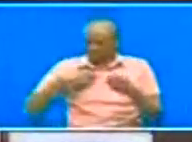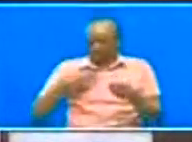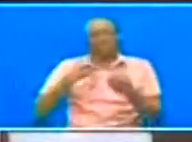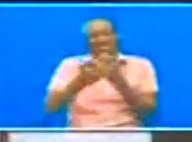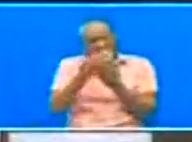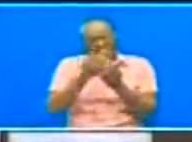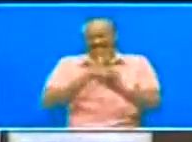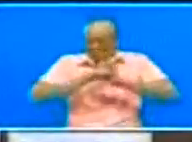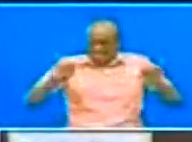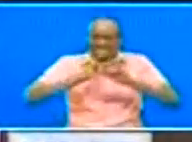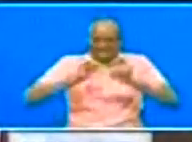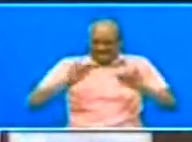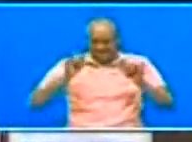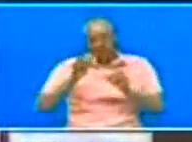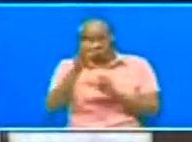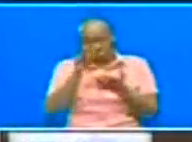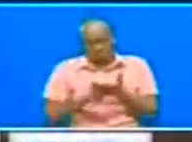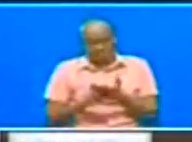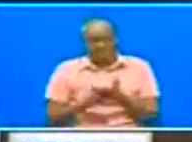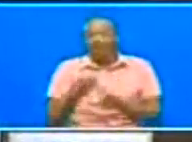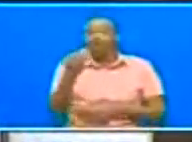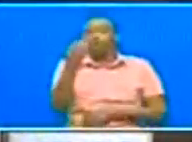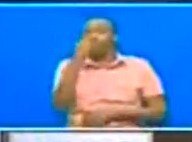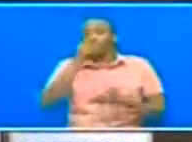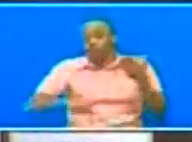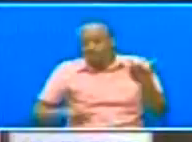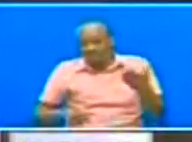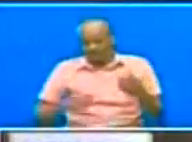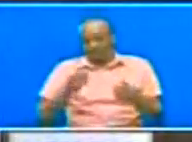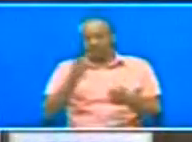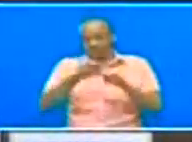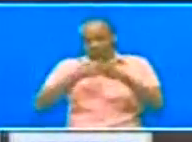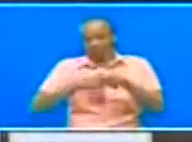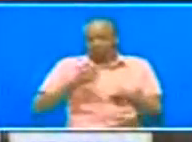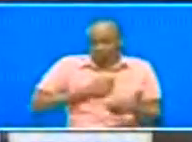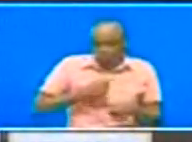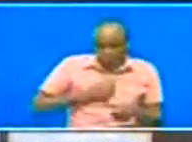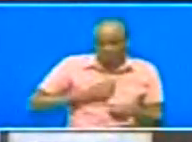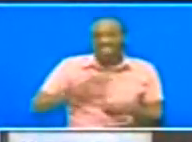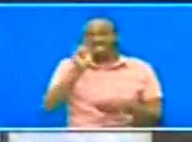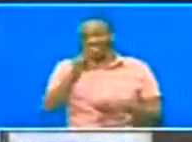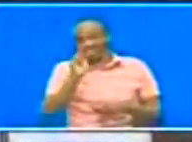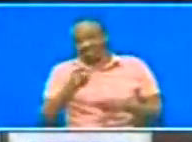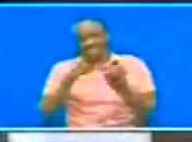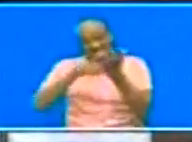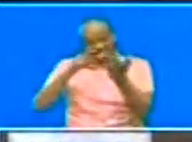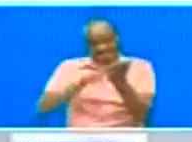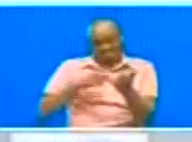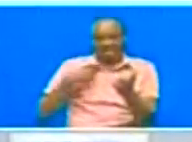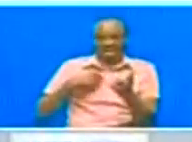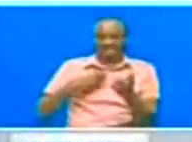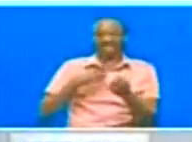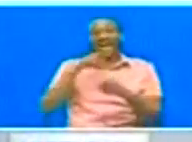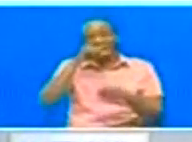with utmost hygiene. Nevi's food consists of arrowroots, chicken, rice, and carrots, which have to be